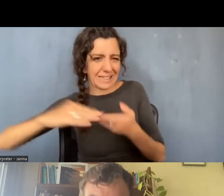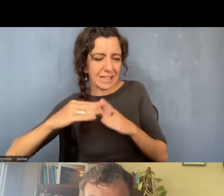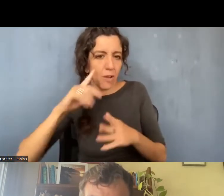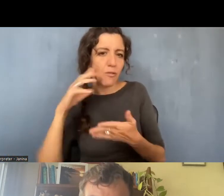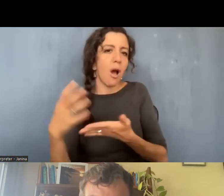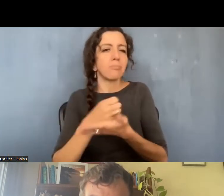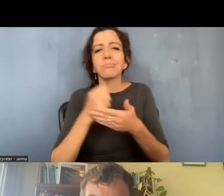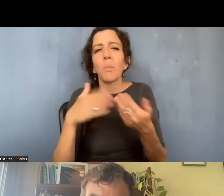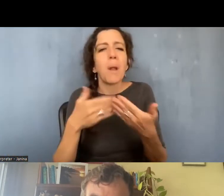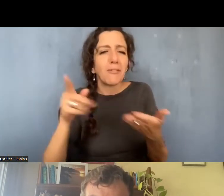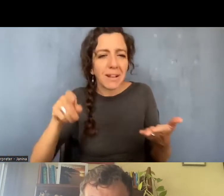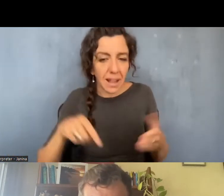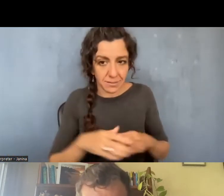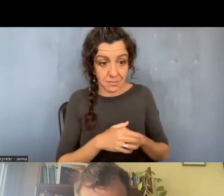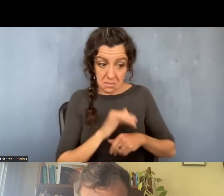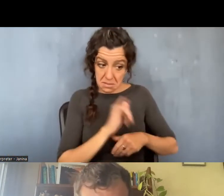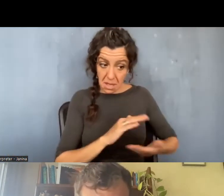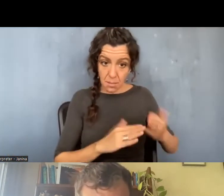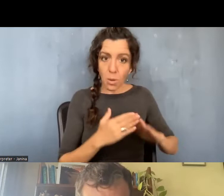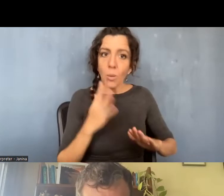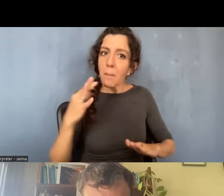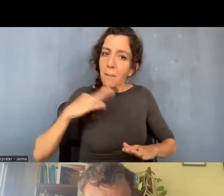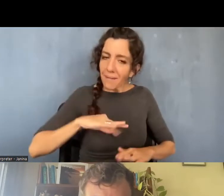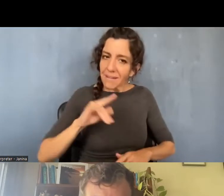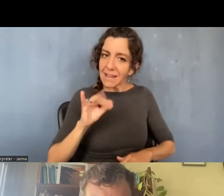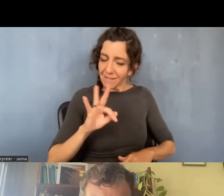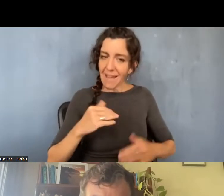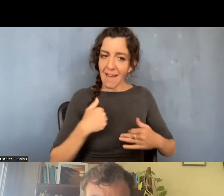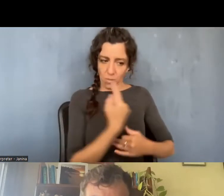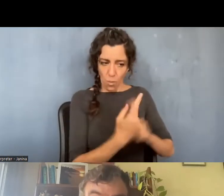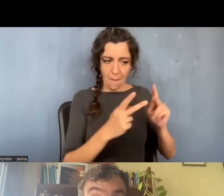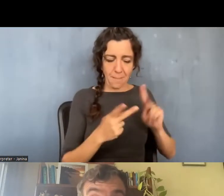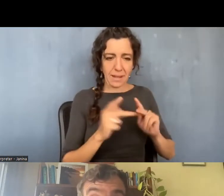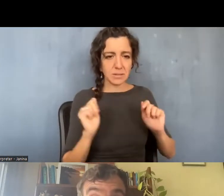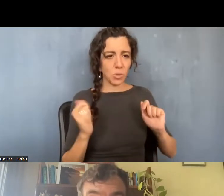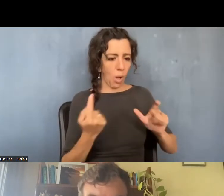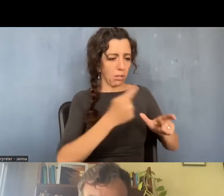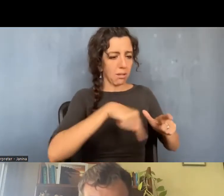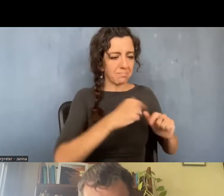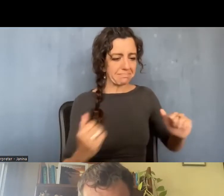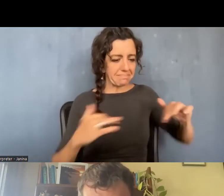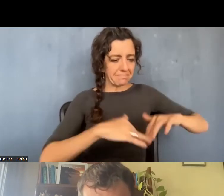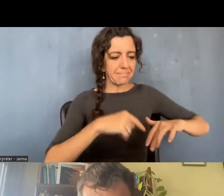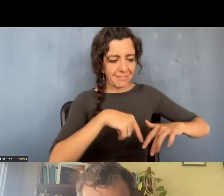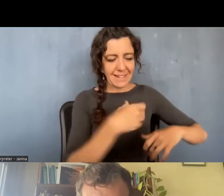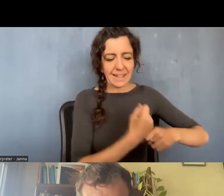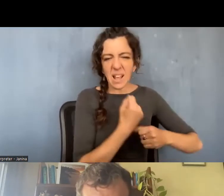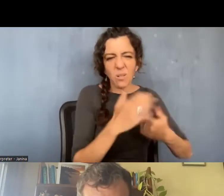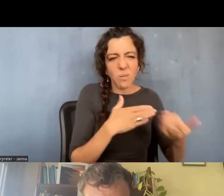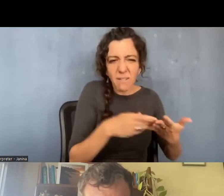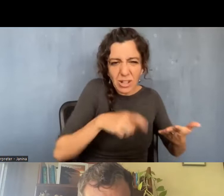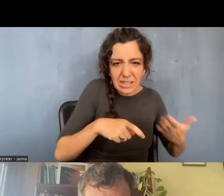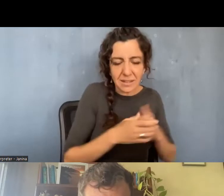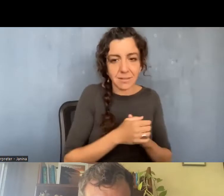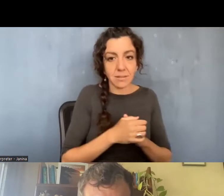This community would benefit much if there was a place everyone could go to get the various items they need. To prepare